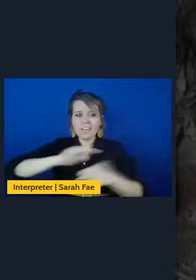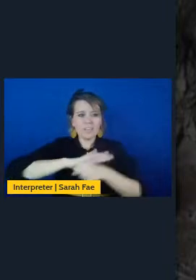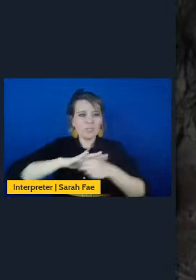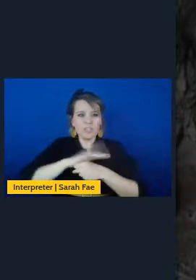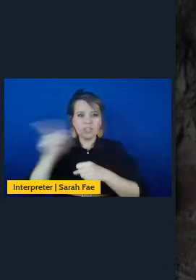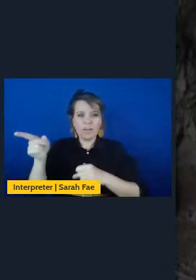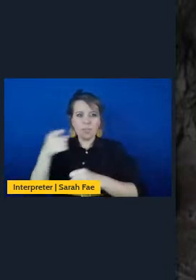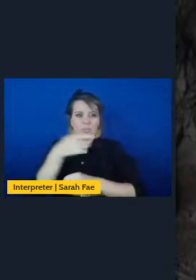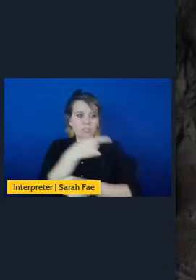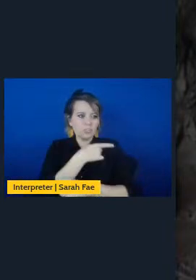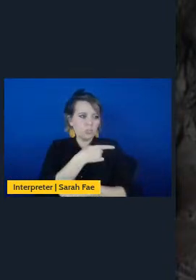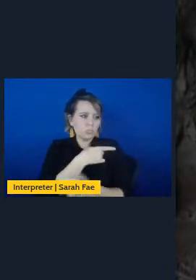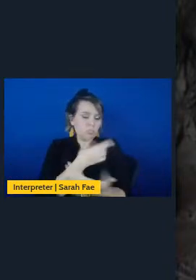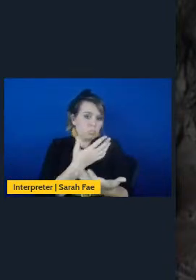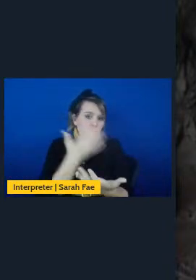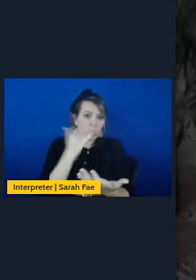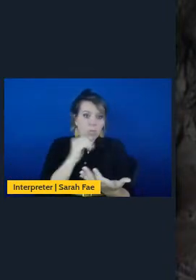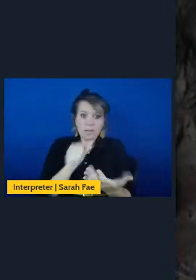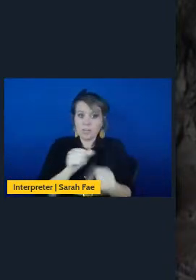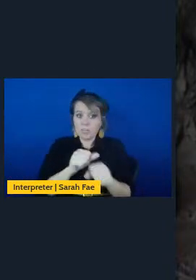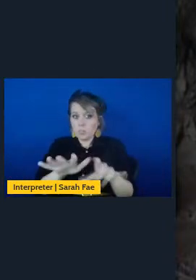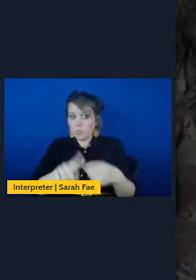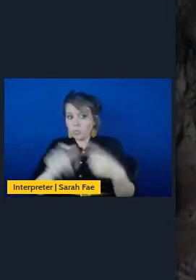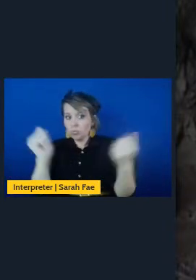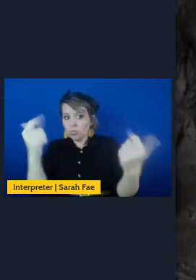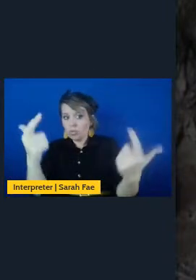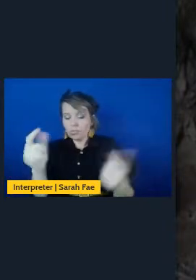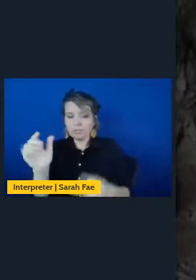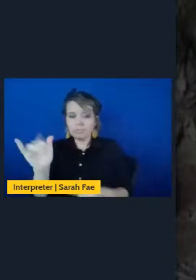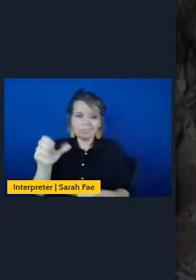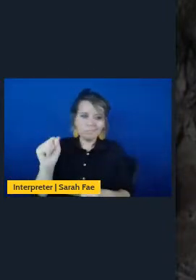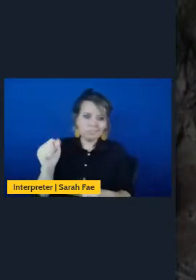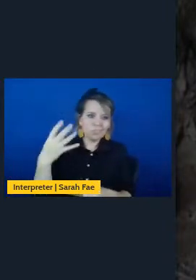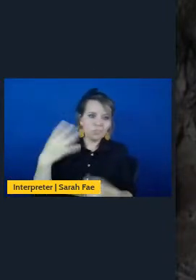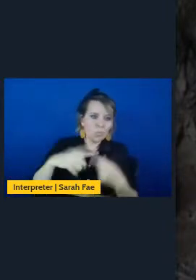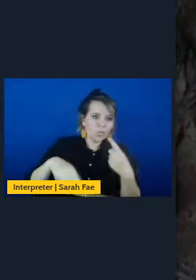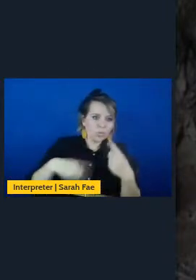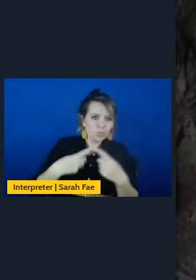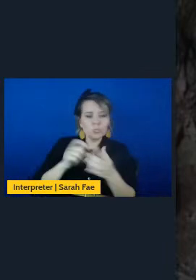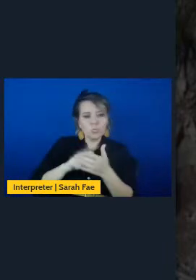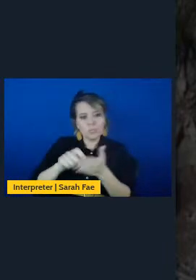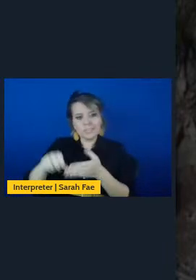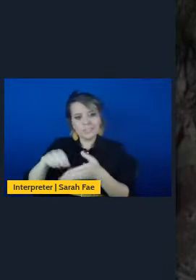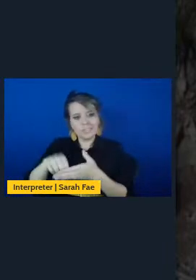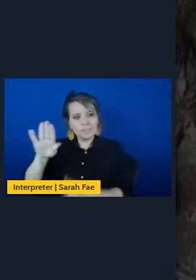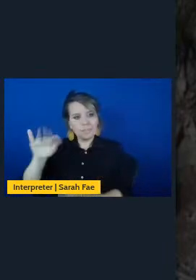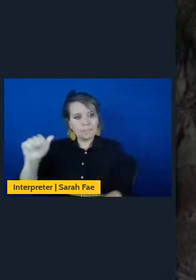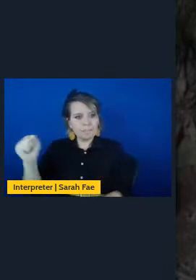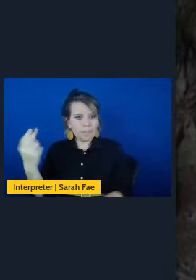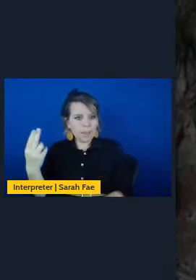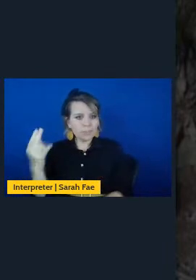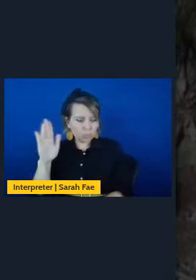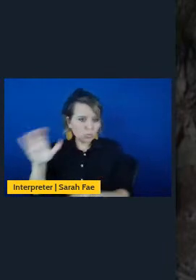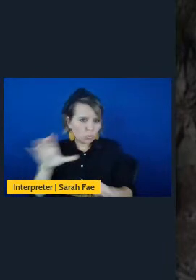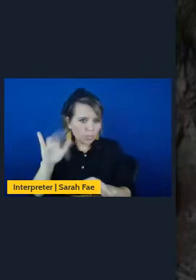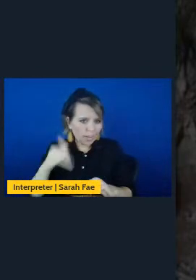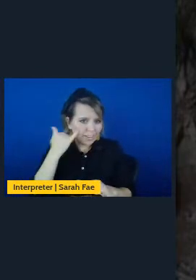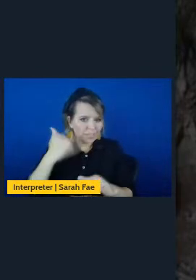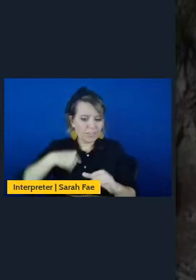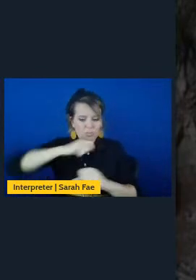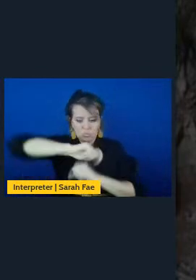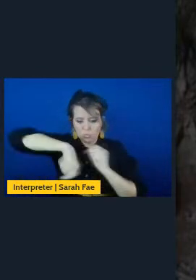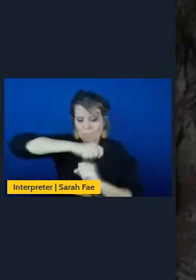How do I deploy to all of them? Now, yes, a for loop written in Bash would absolutely do this if I just wrap it around a